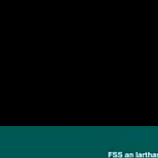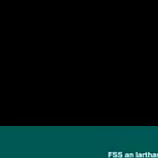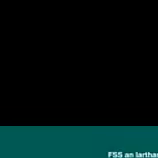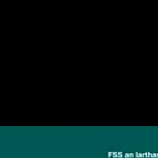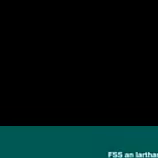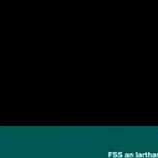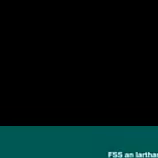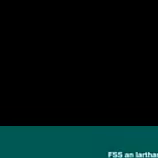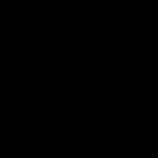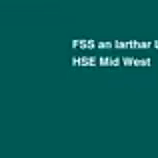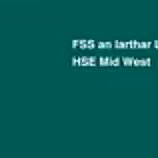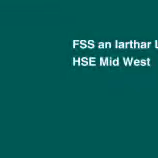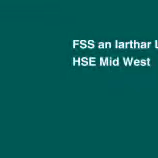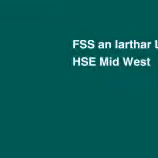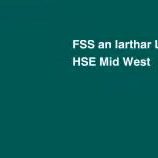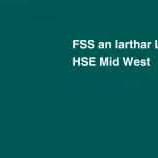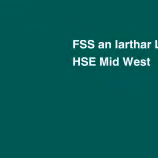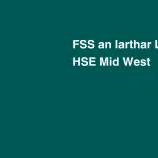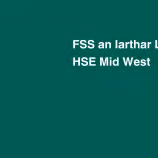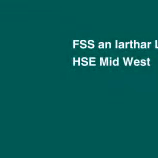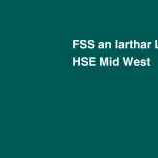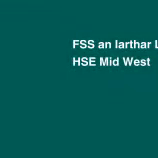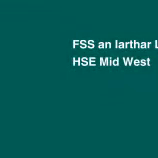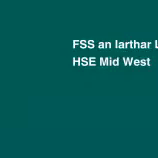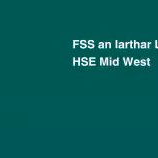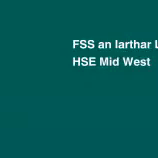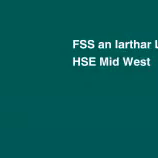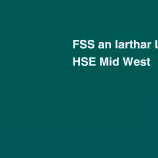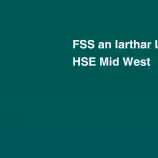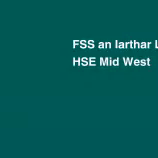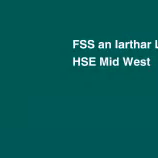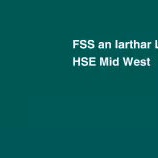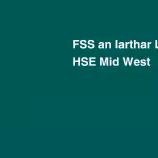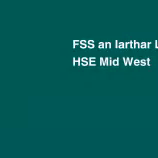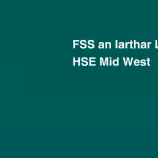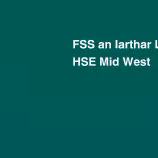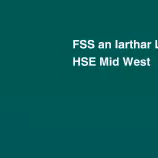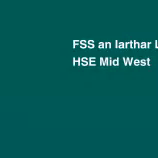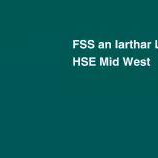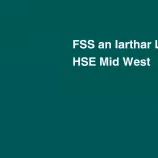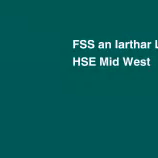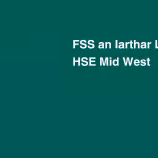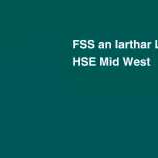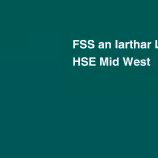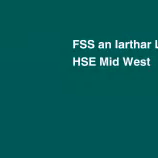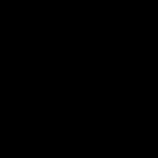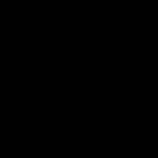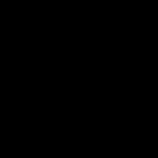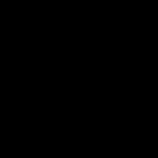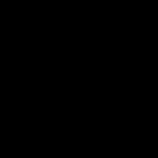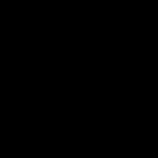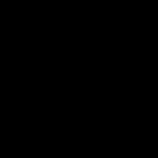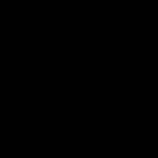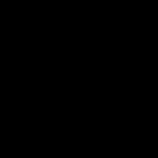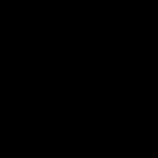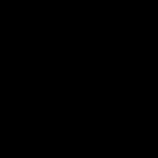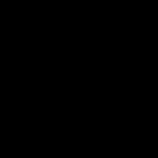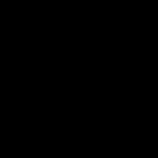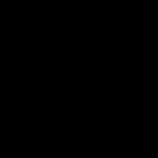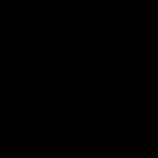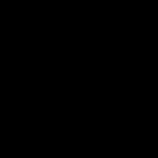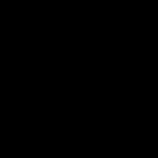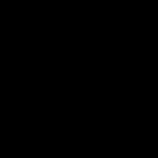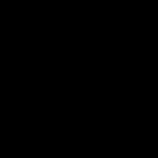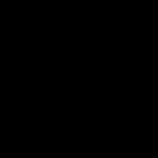their time, their expertise and for sharing their experience. Secondly, I wish to thank the following for making this